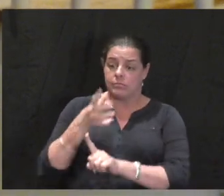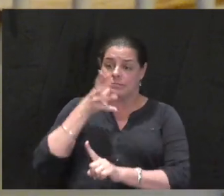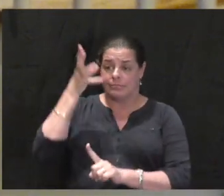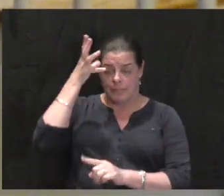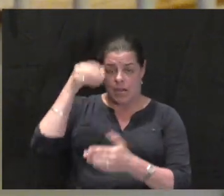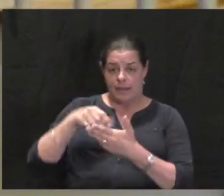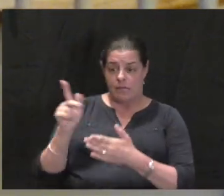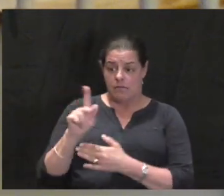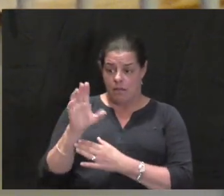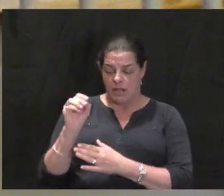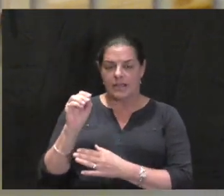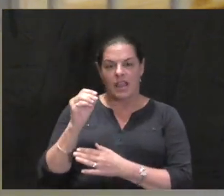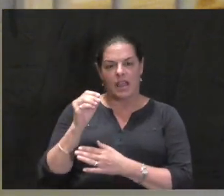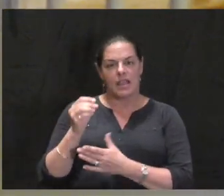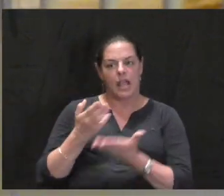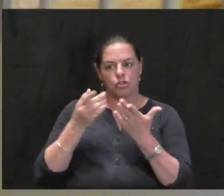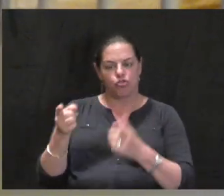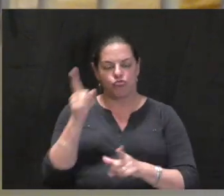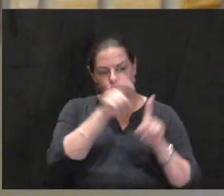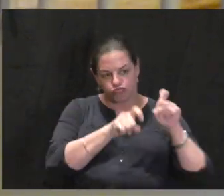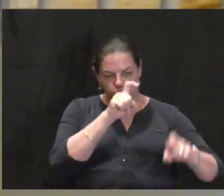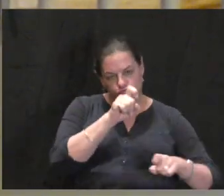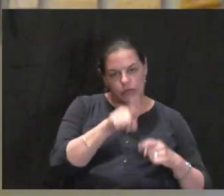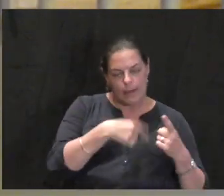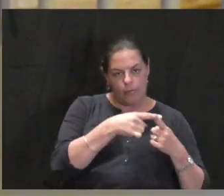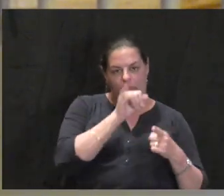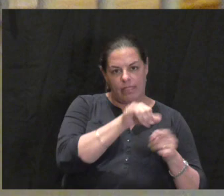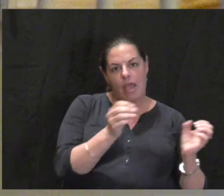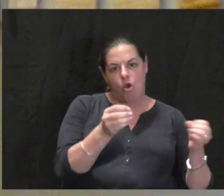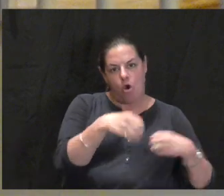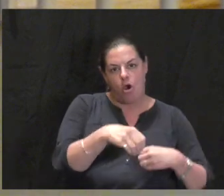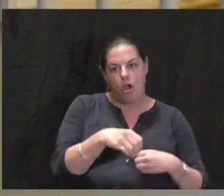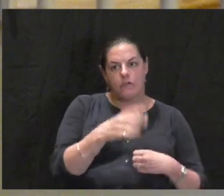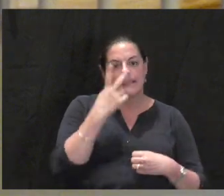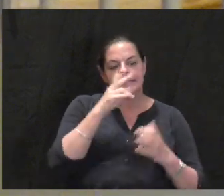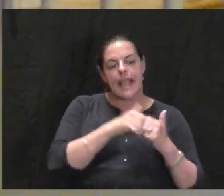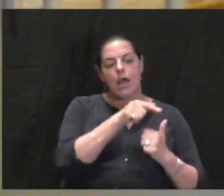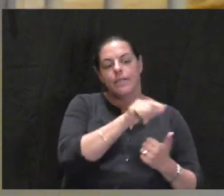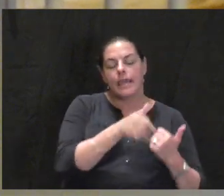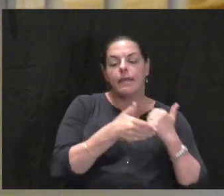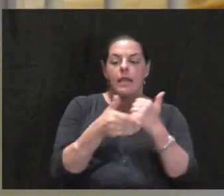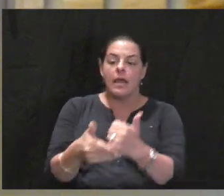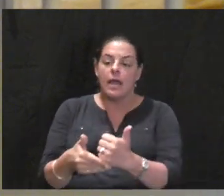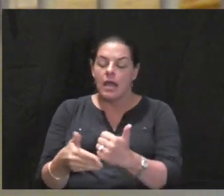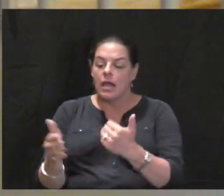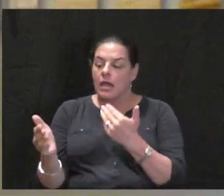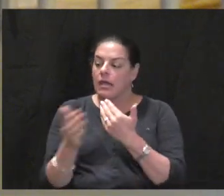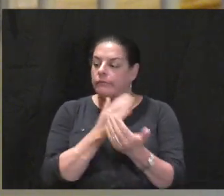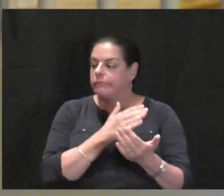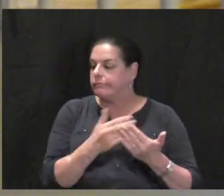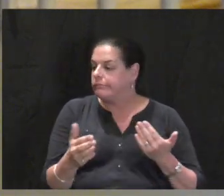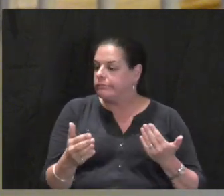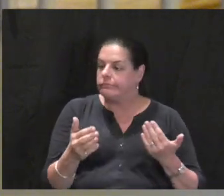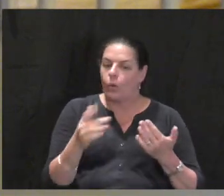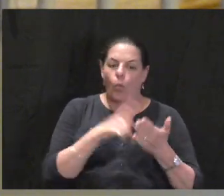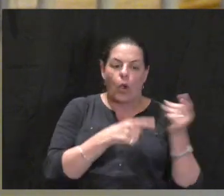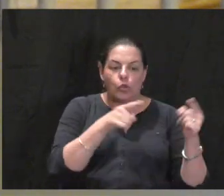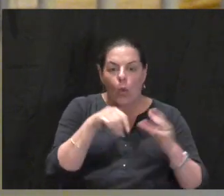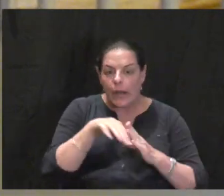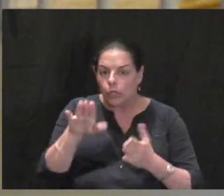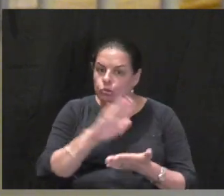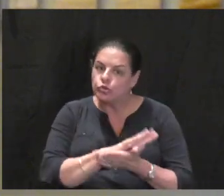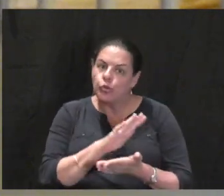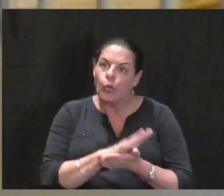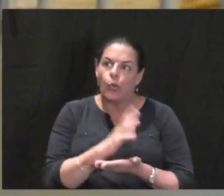school or with the new restorative intervention program. It's a good resource for parents to be able to know if you